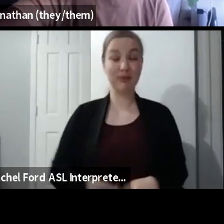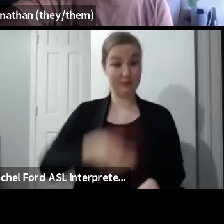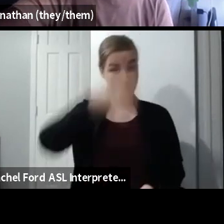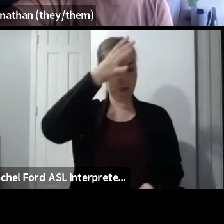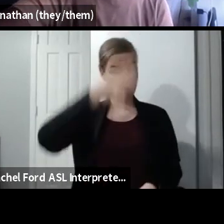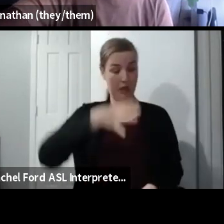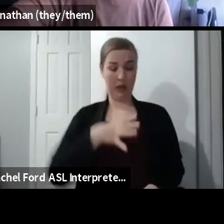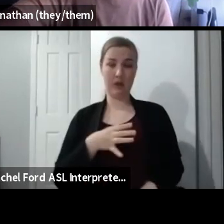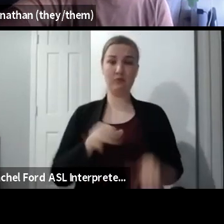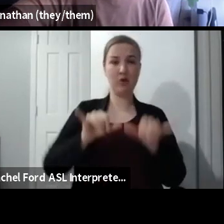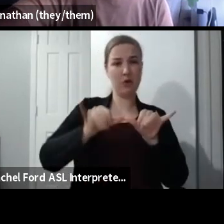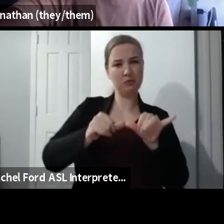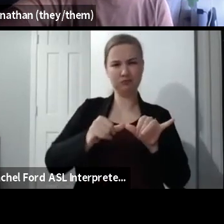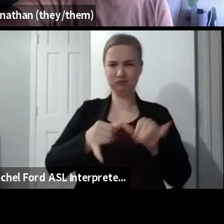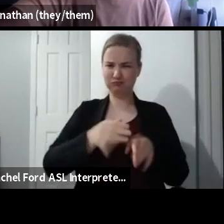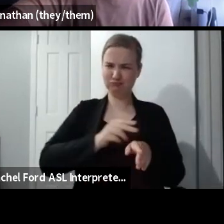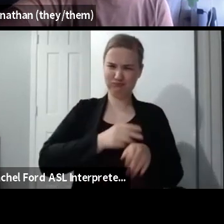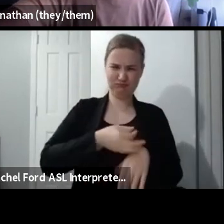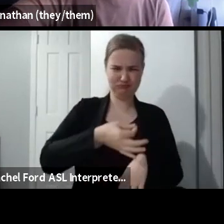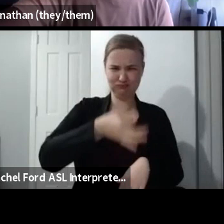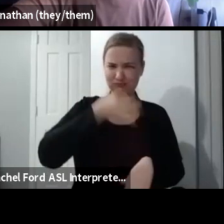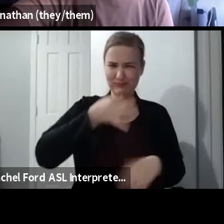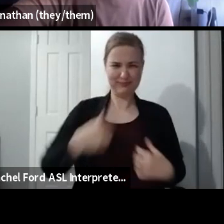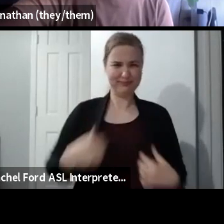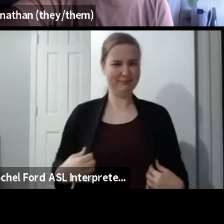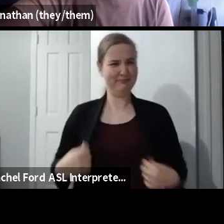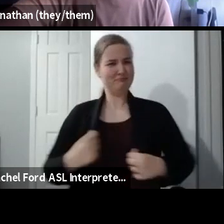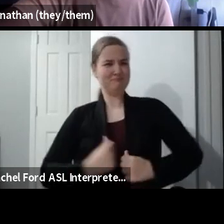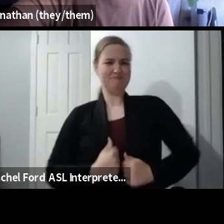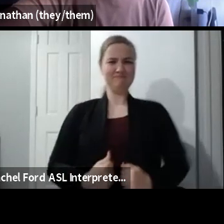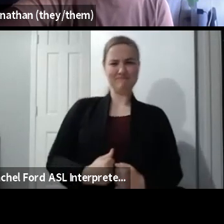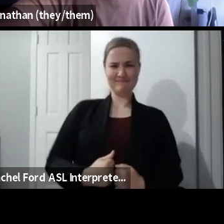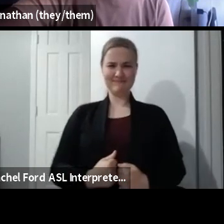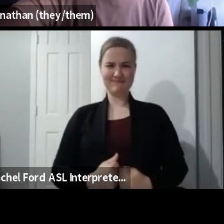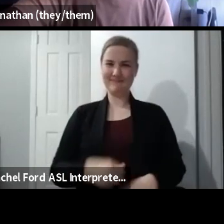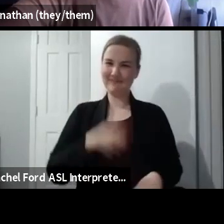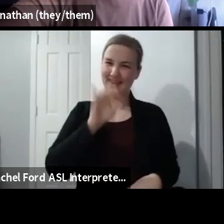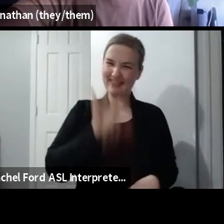guy. I mean, I can't go on. I think a lot about